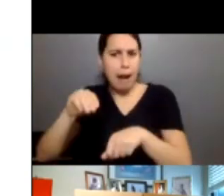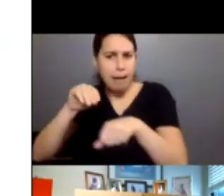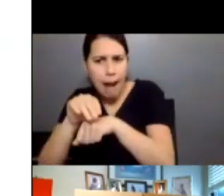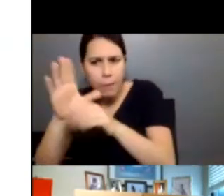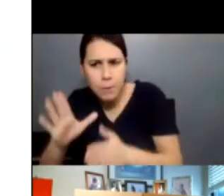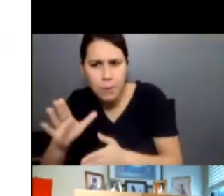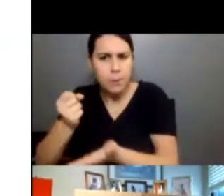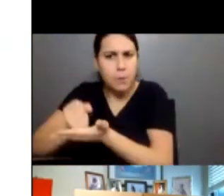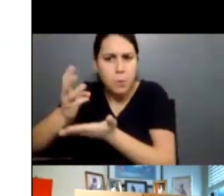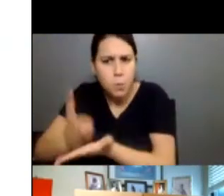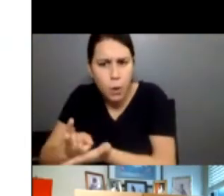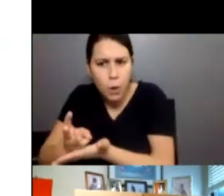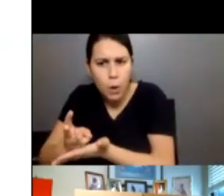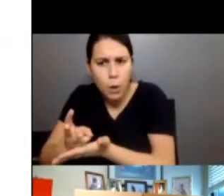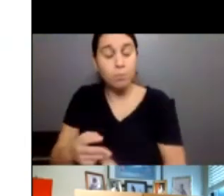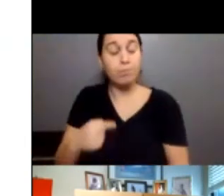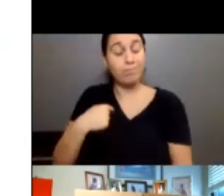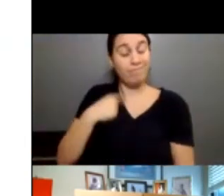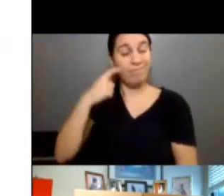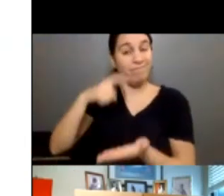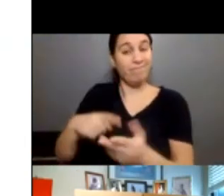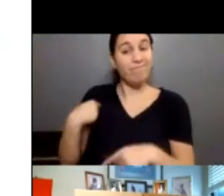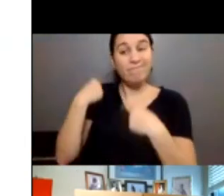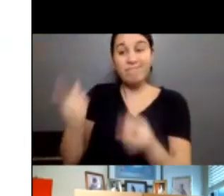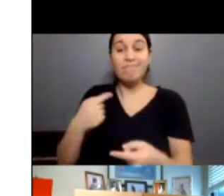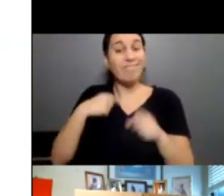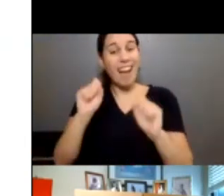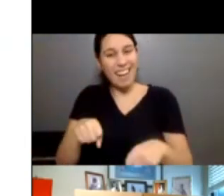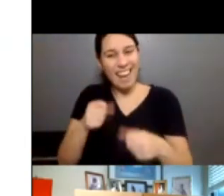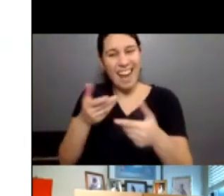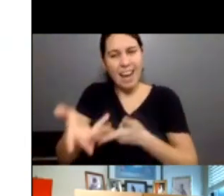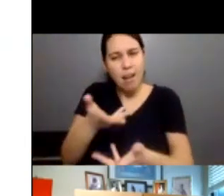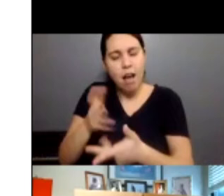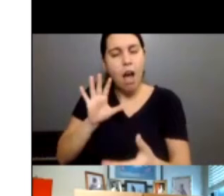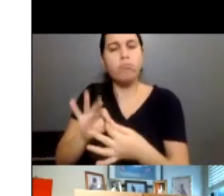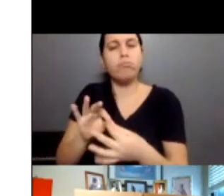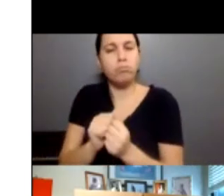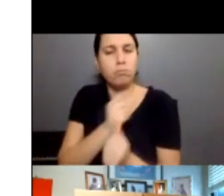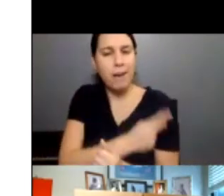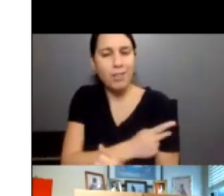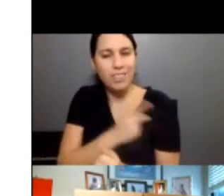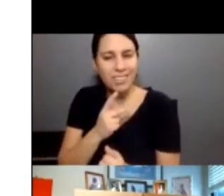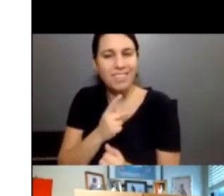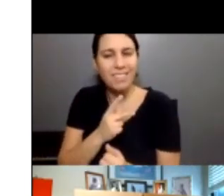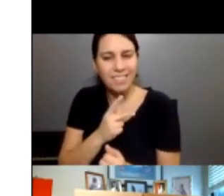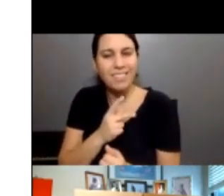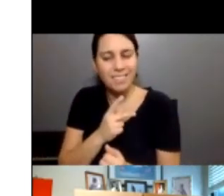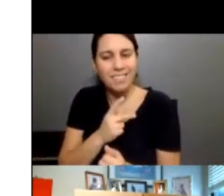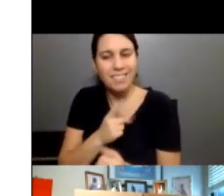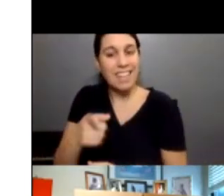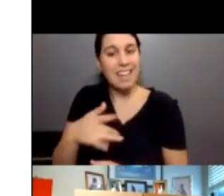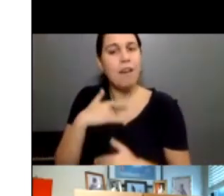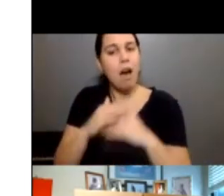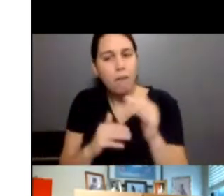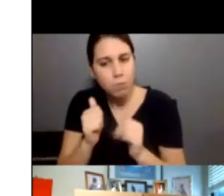social worker? In my experience, I have been able to make connections with patients, and patients are comfortable